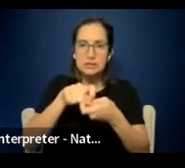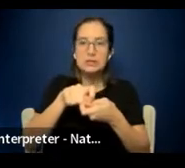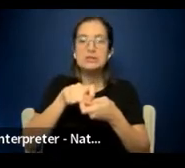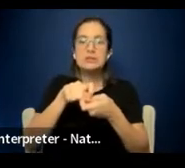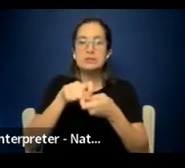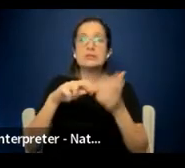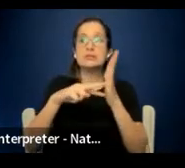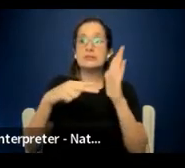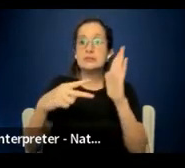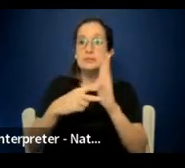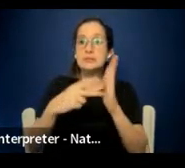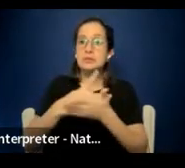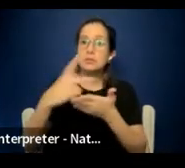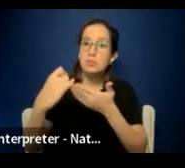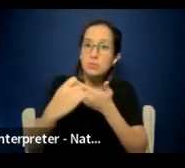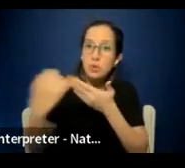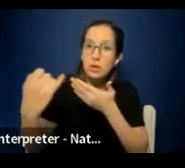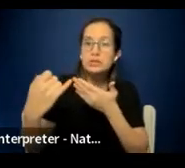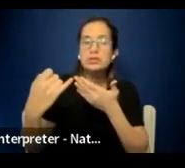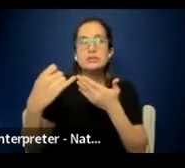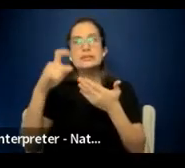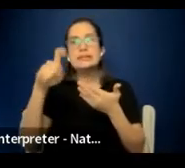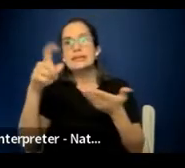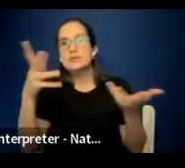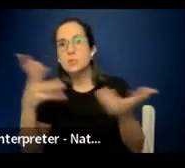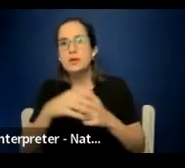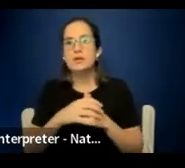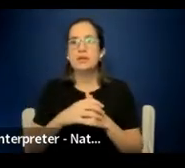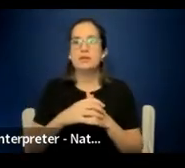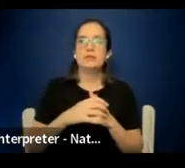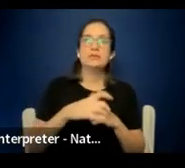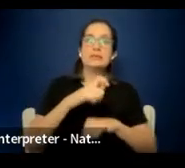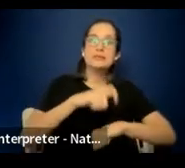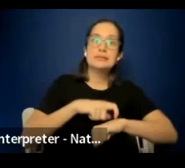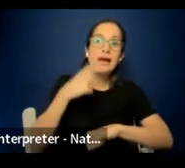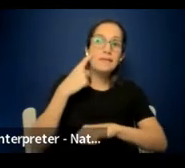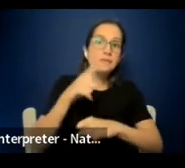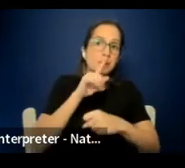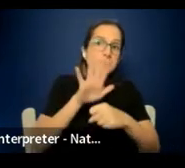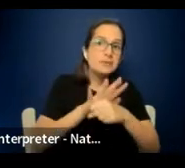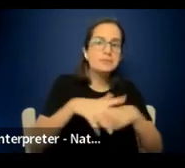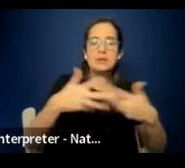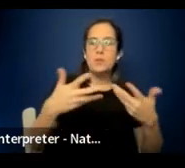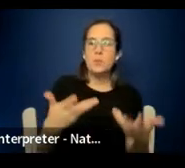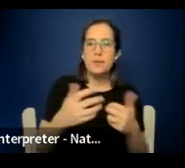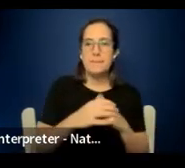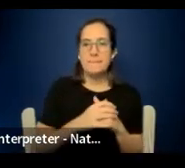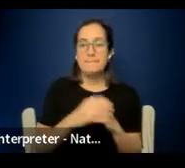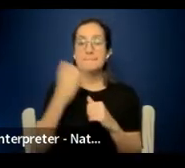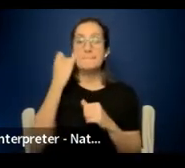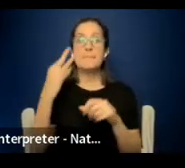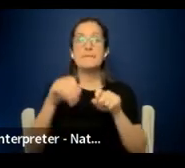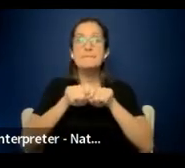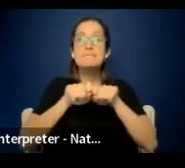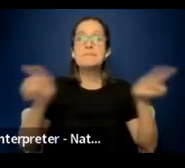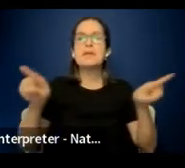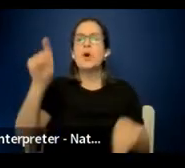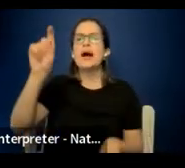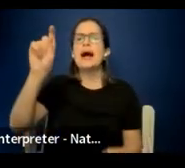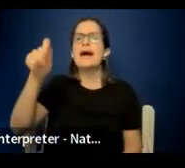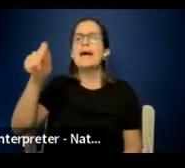project parameters and the time commitment. I always say, you know, if you send out a blast to your existing network of volunteers saying, we need a graphic